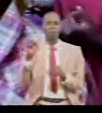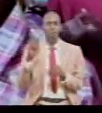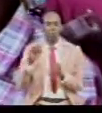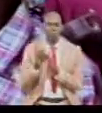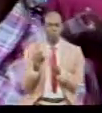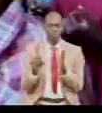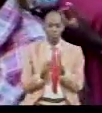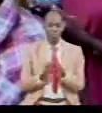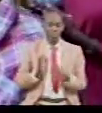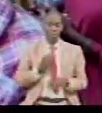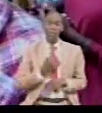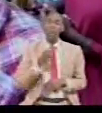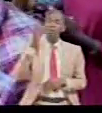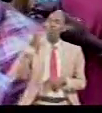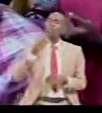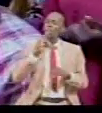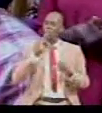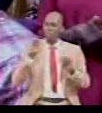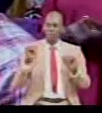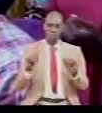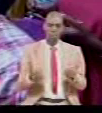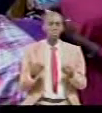is able, our God is well able.